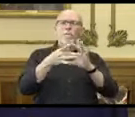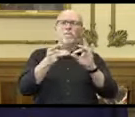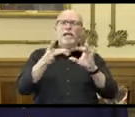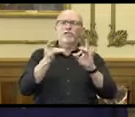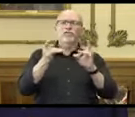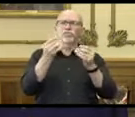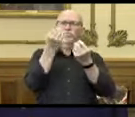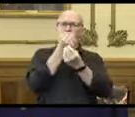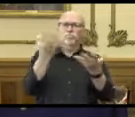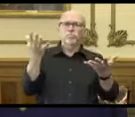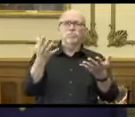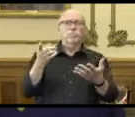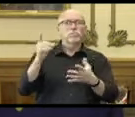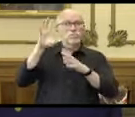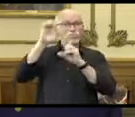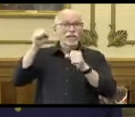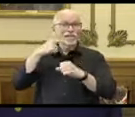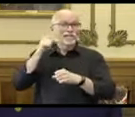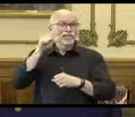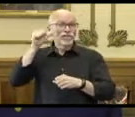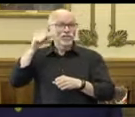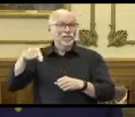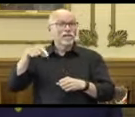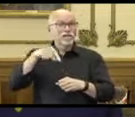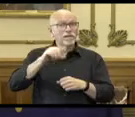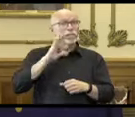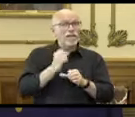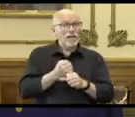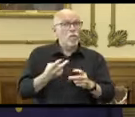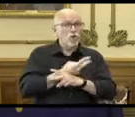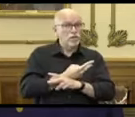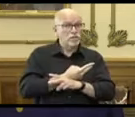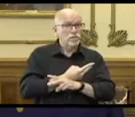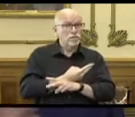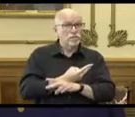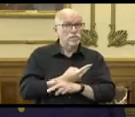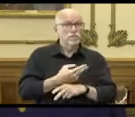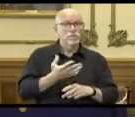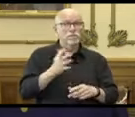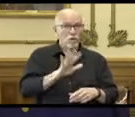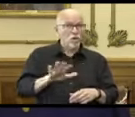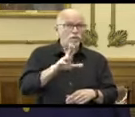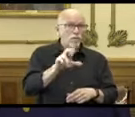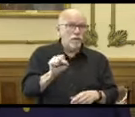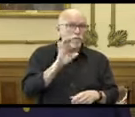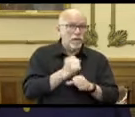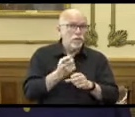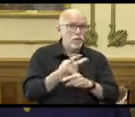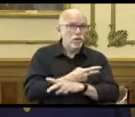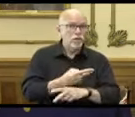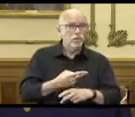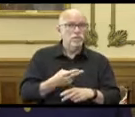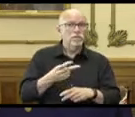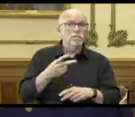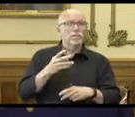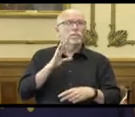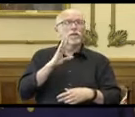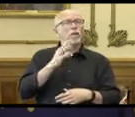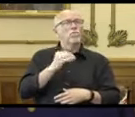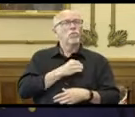received. Even the president said yesterday that this is going to get worse across the country. Said it was a